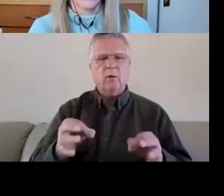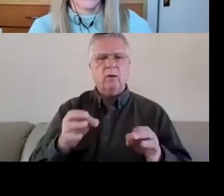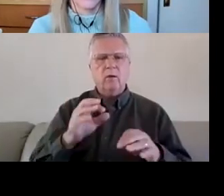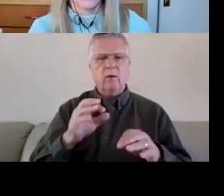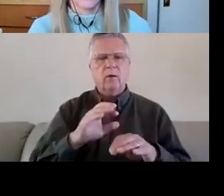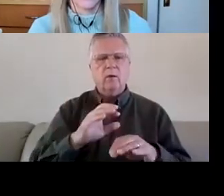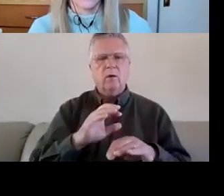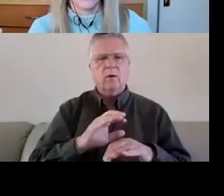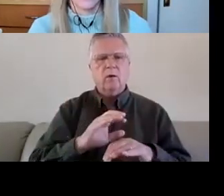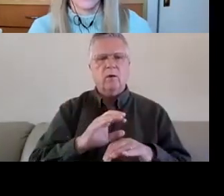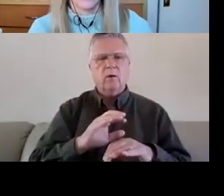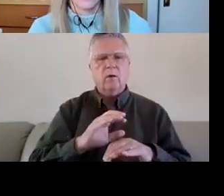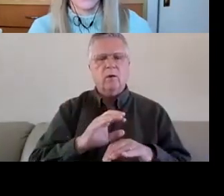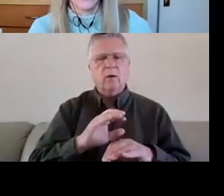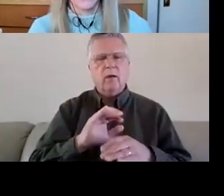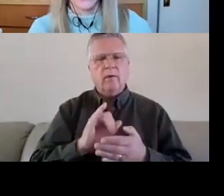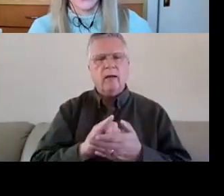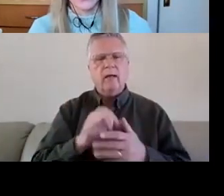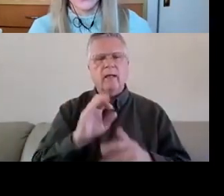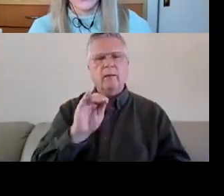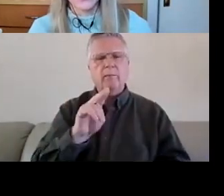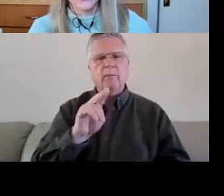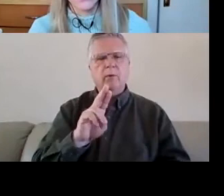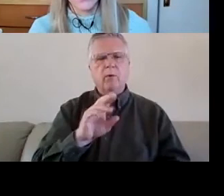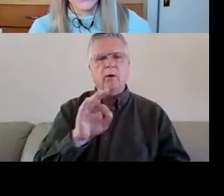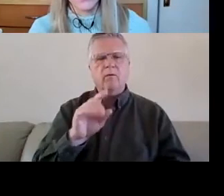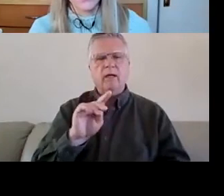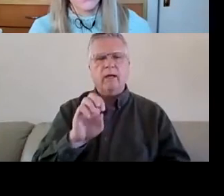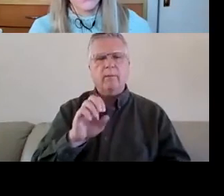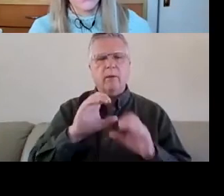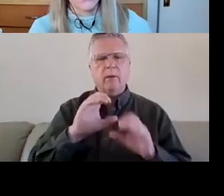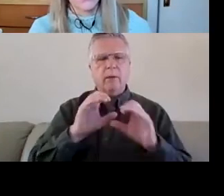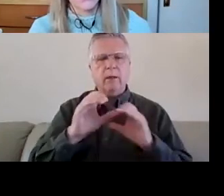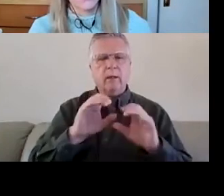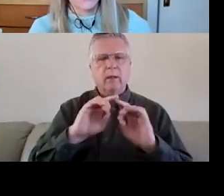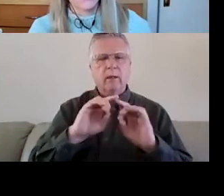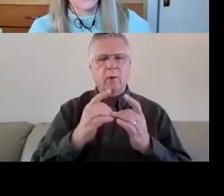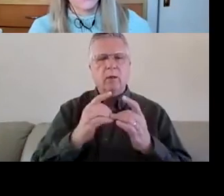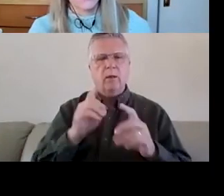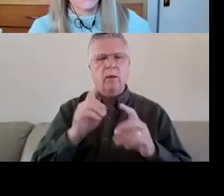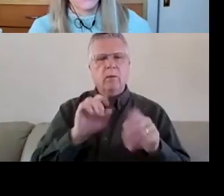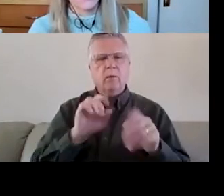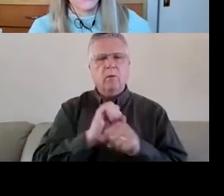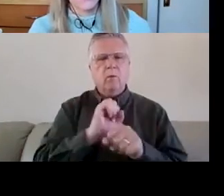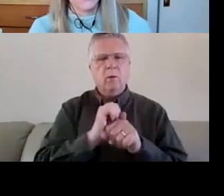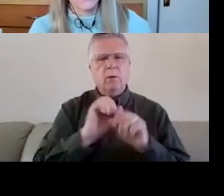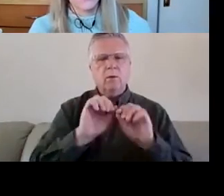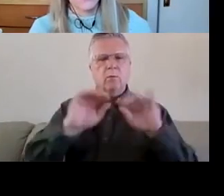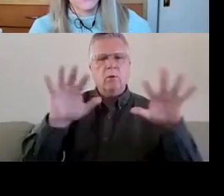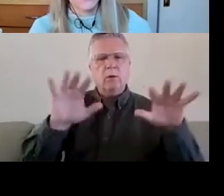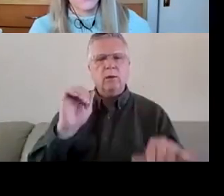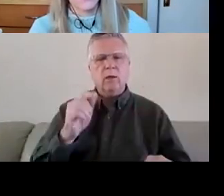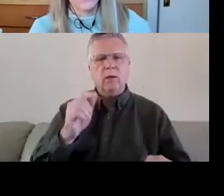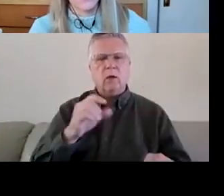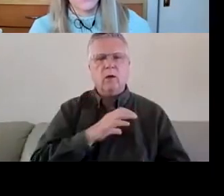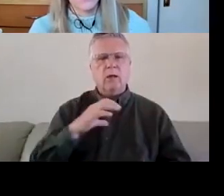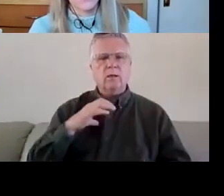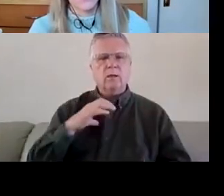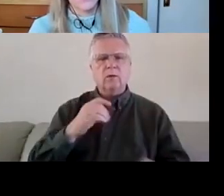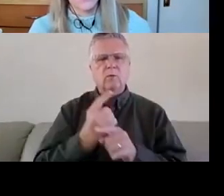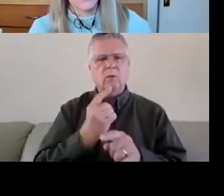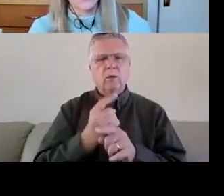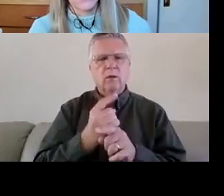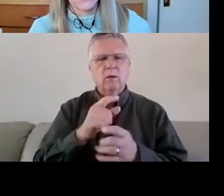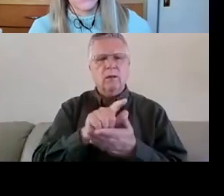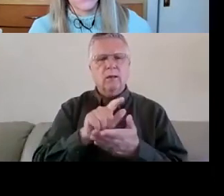Directing that the Bureau of Cable Communications, Department of Public Works, broadcast all of Council's regular legislative